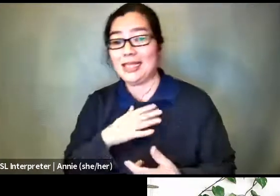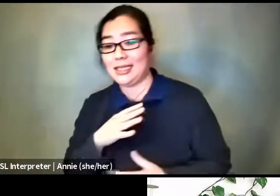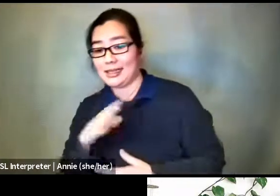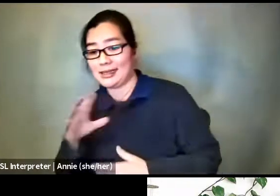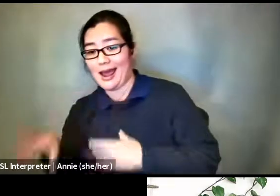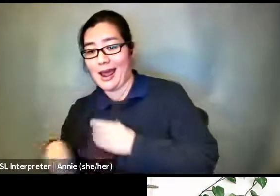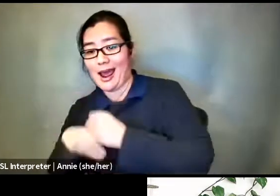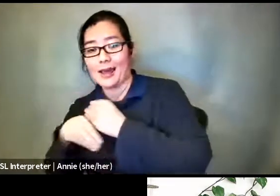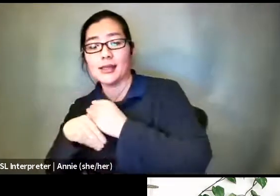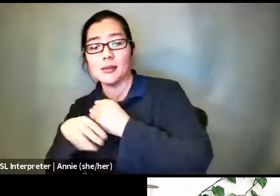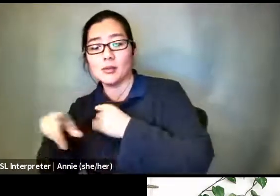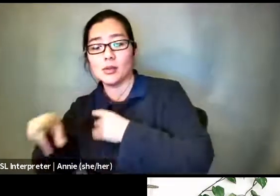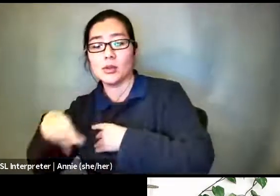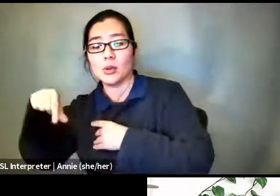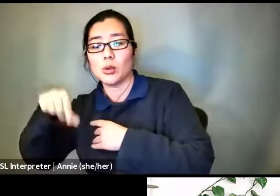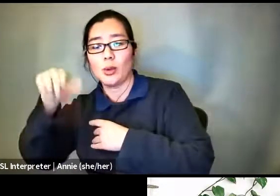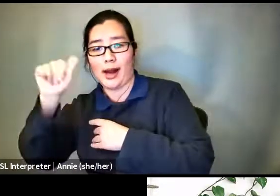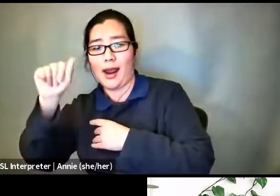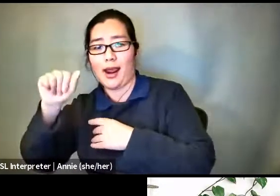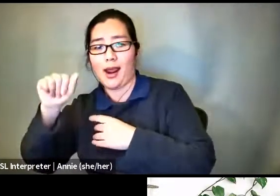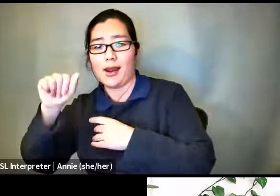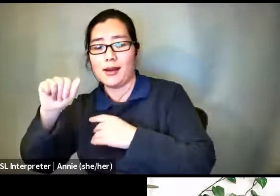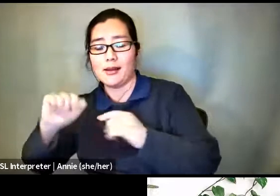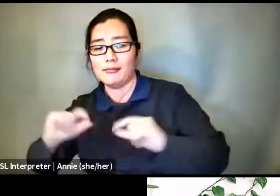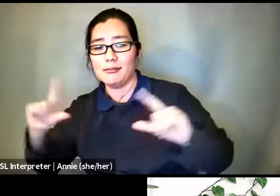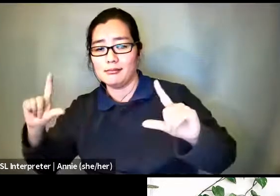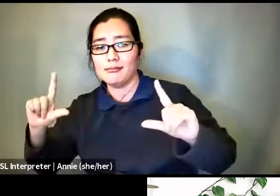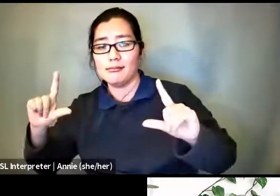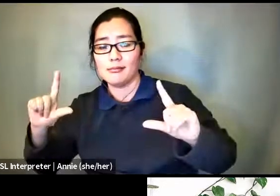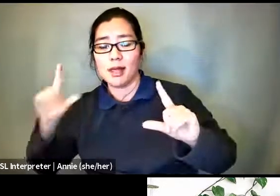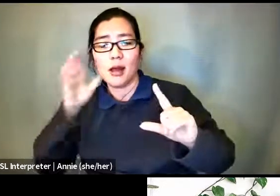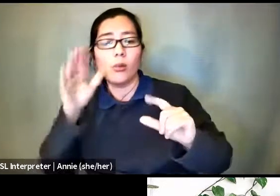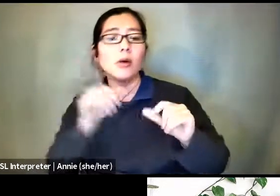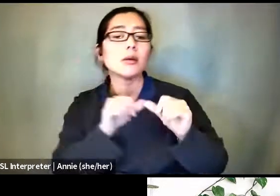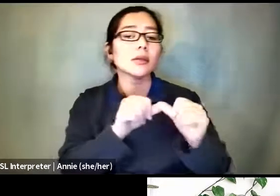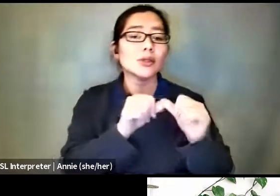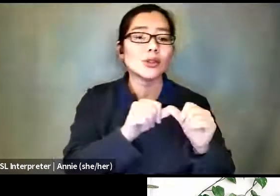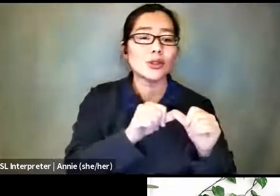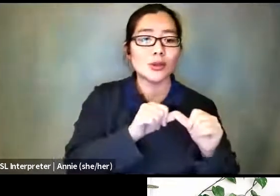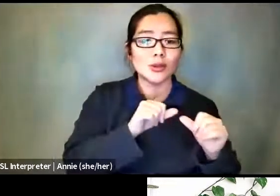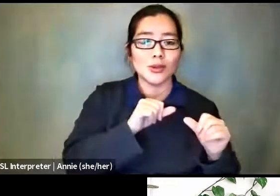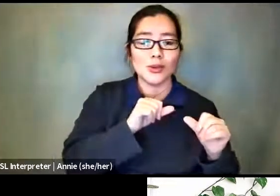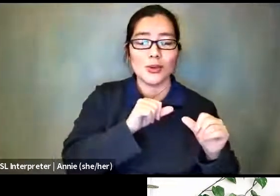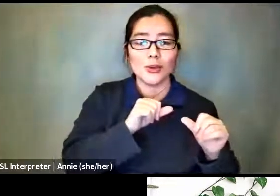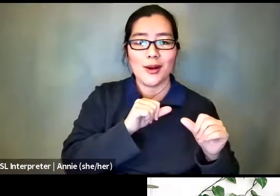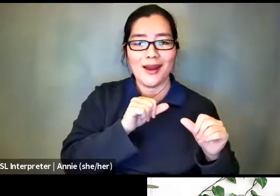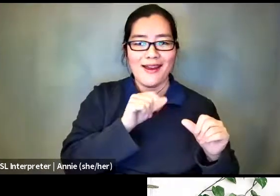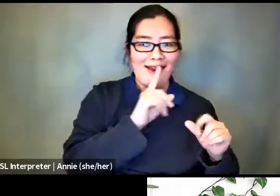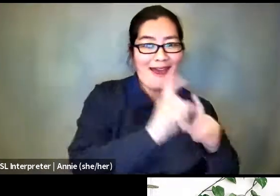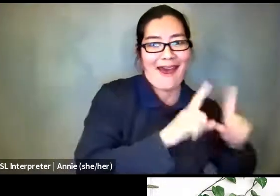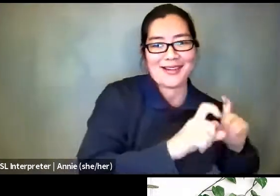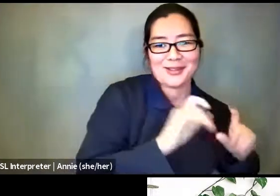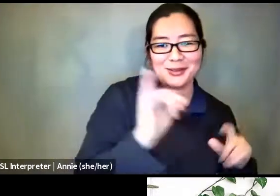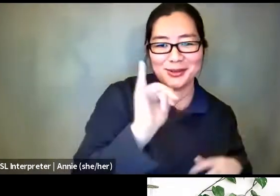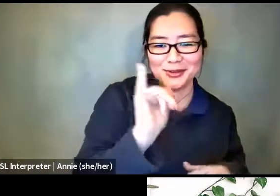box. And in the meantime, I'll continue to ask you a couple more questions here.